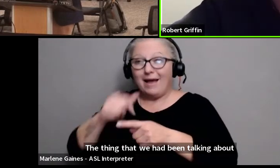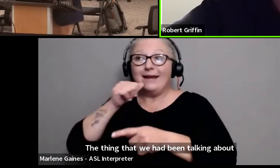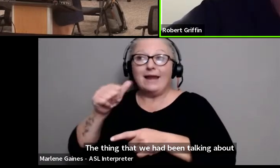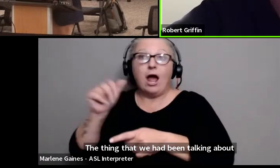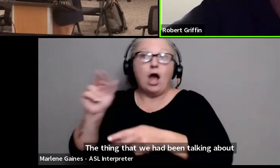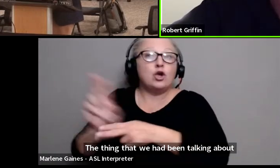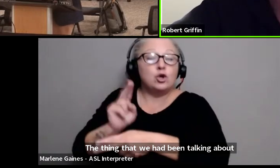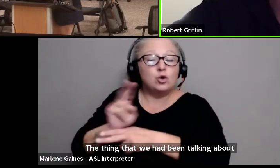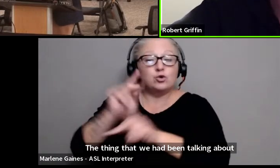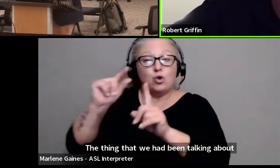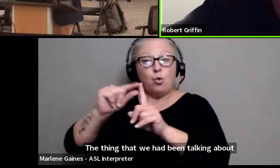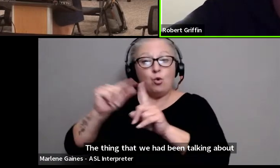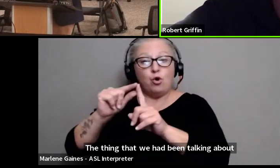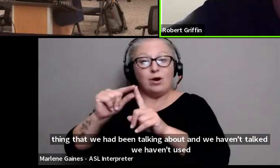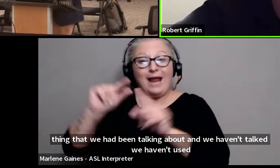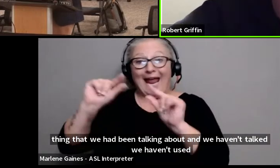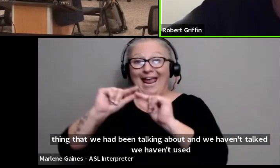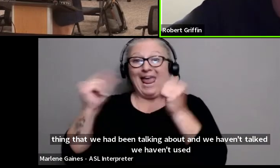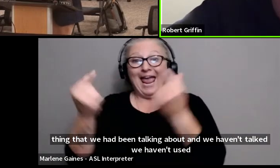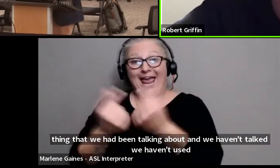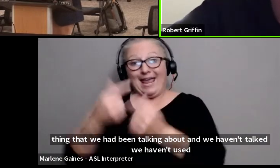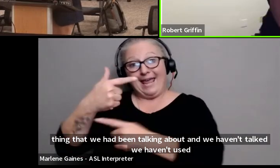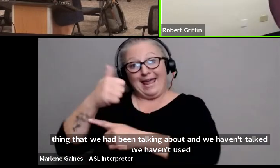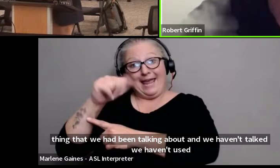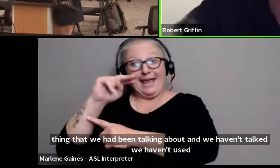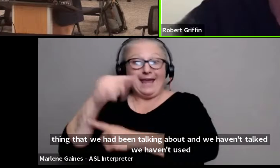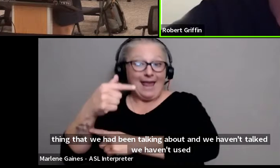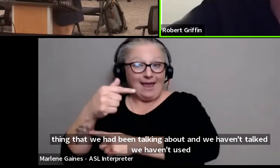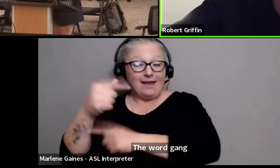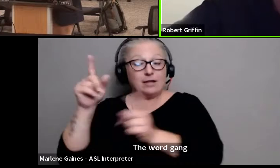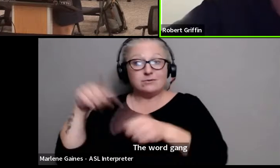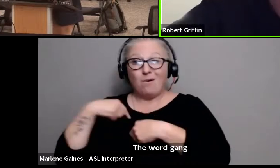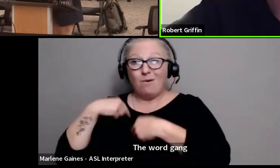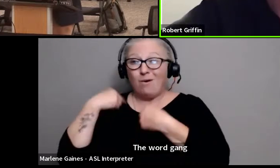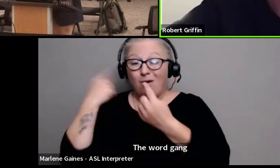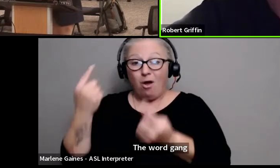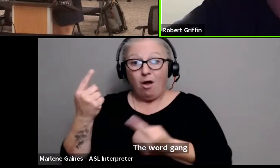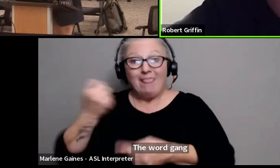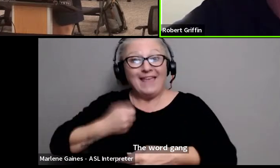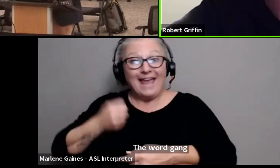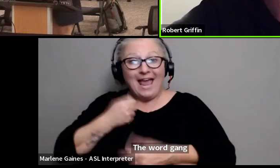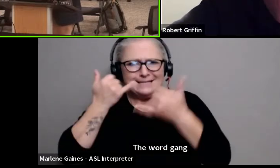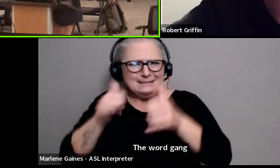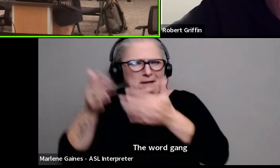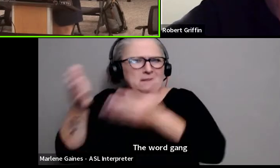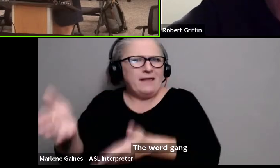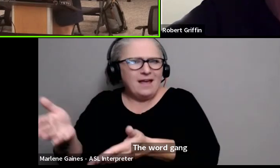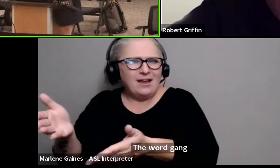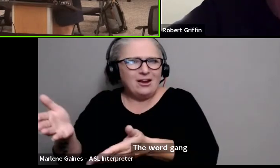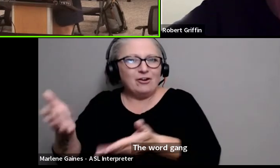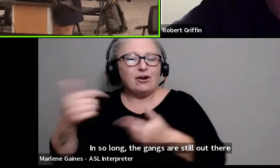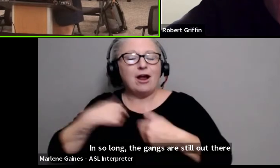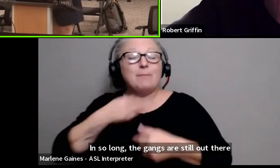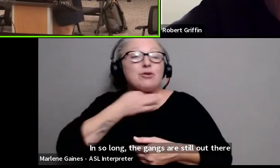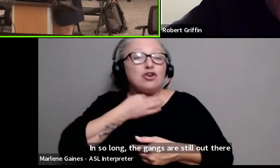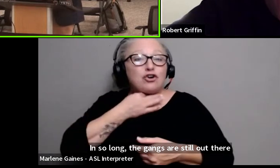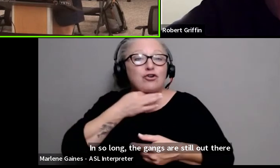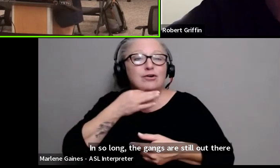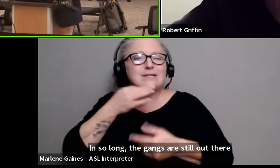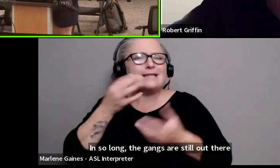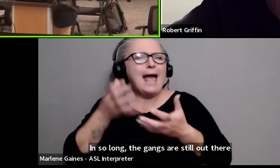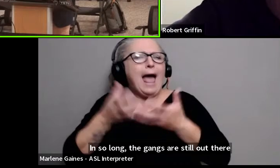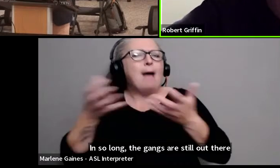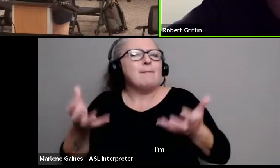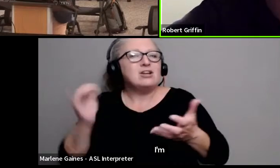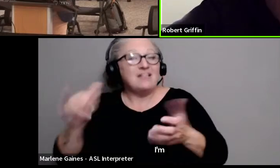used the word gang in so long. The gangs are still out there. I'm curious as to how much of